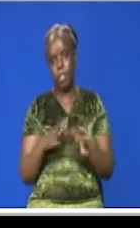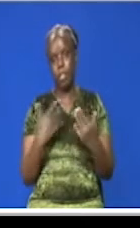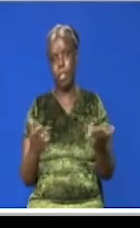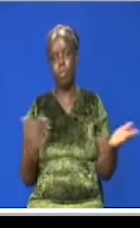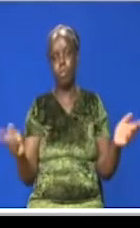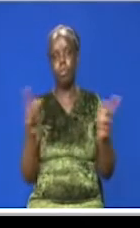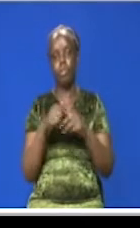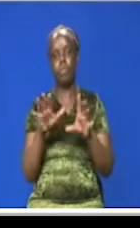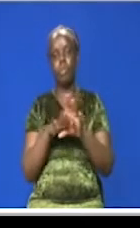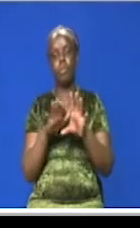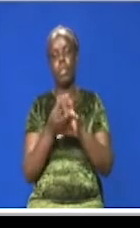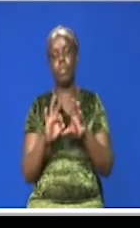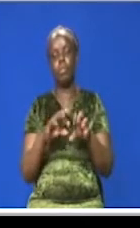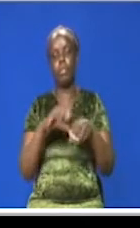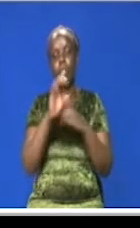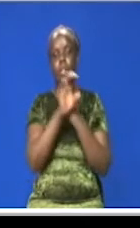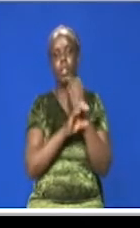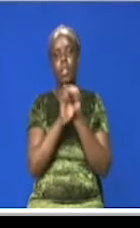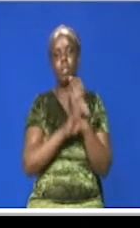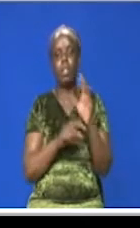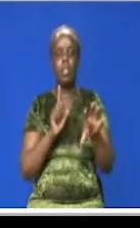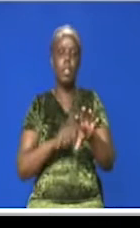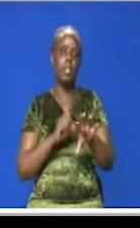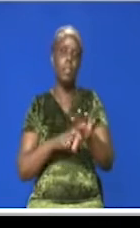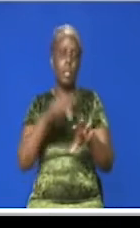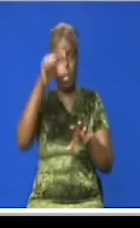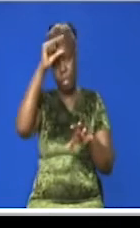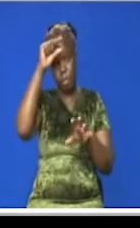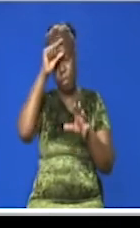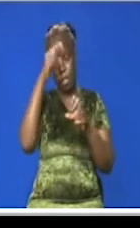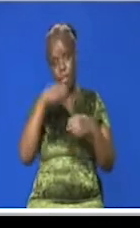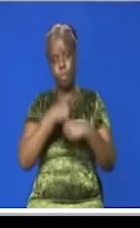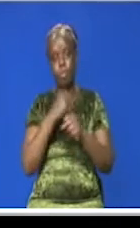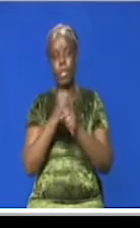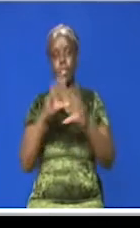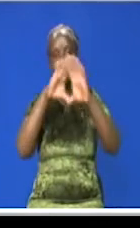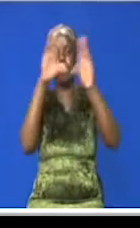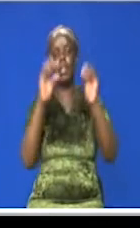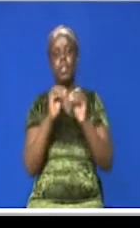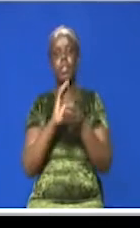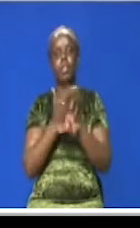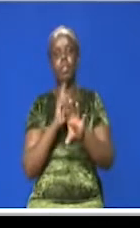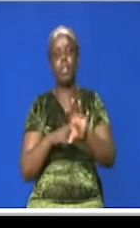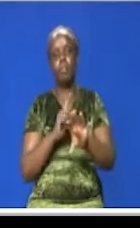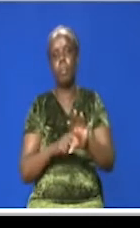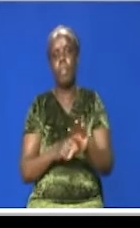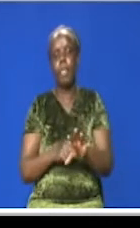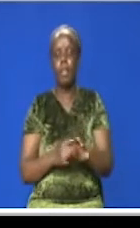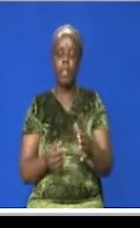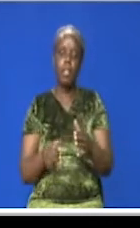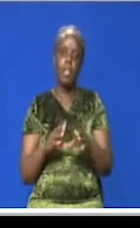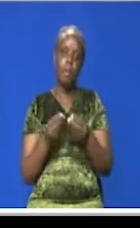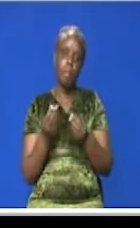citizens. And when the government makes its budget, sometimes the